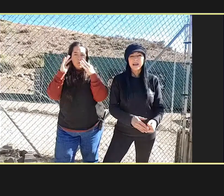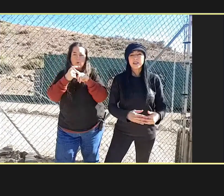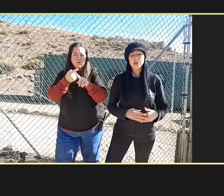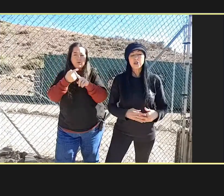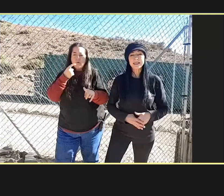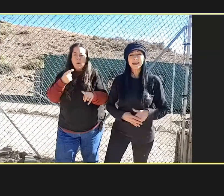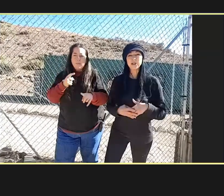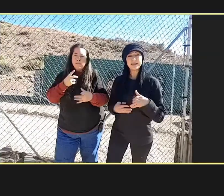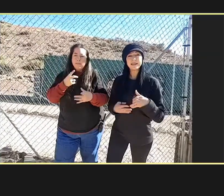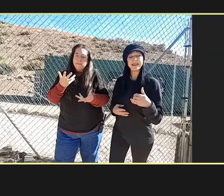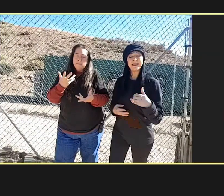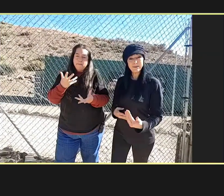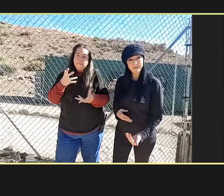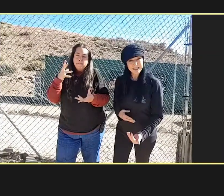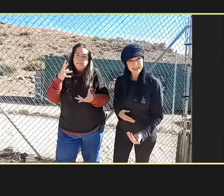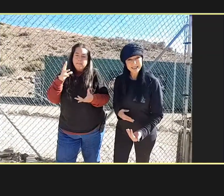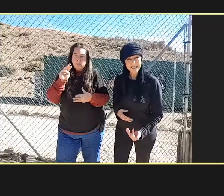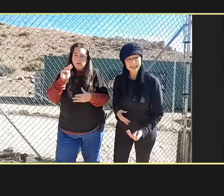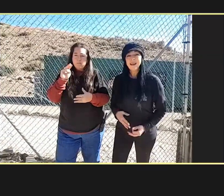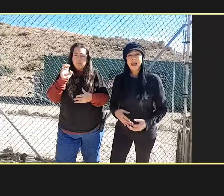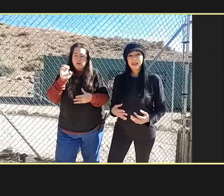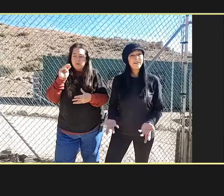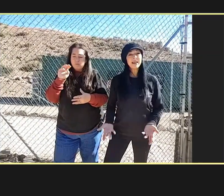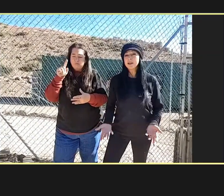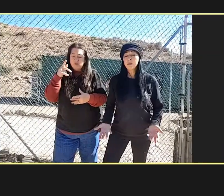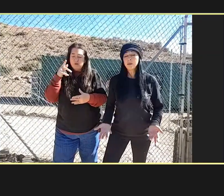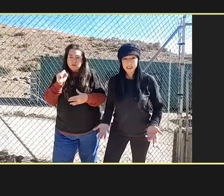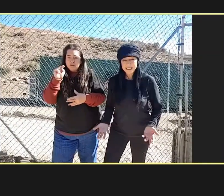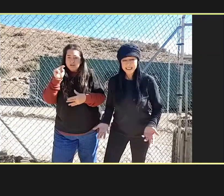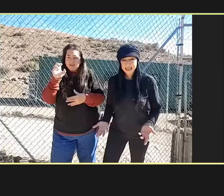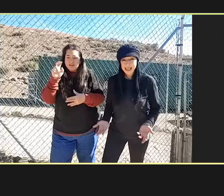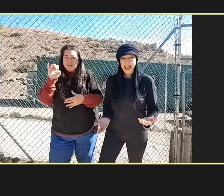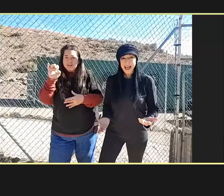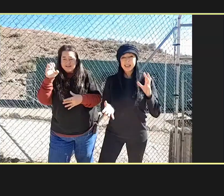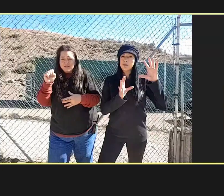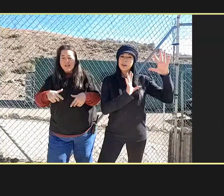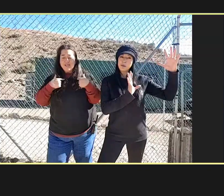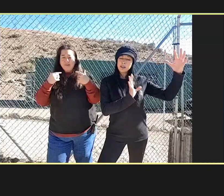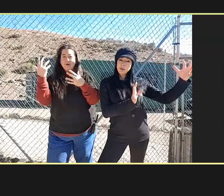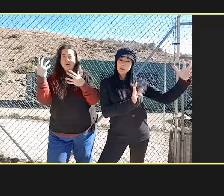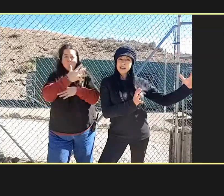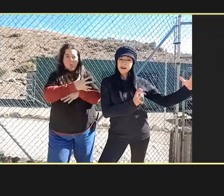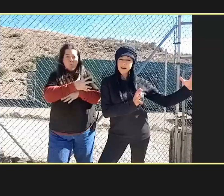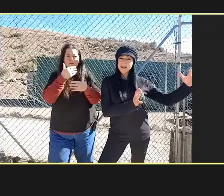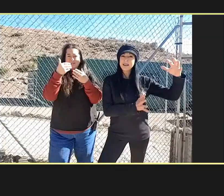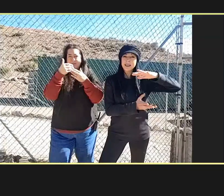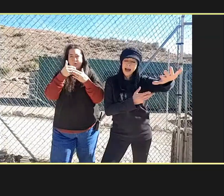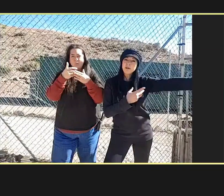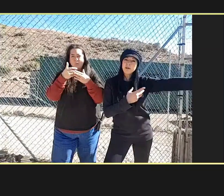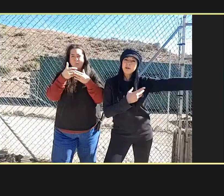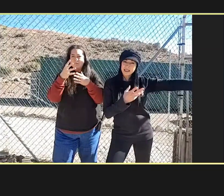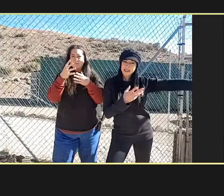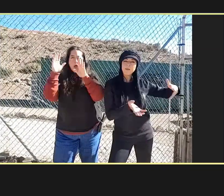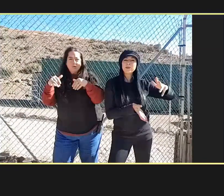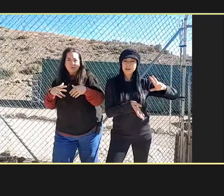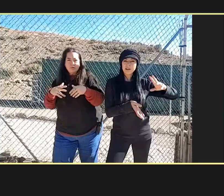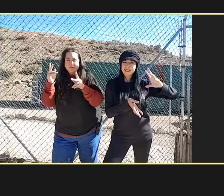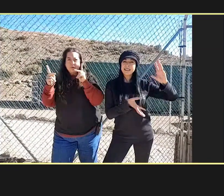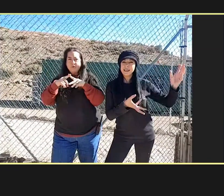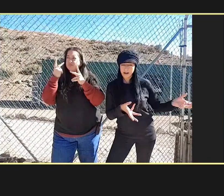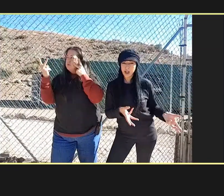know where she came from, just that she was in Memphis, Tennessee, living in the woods. And the woods were near